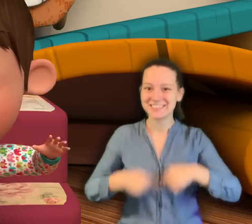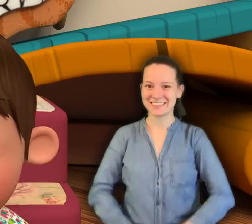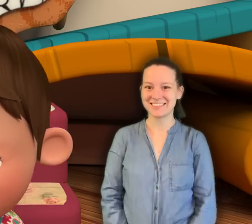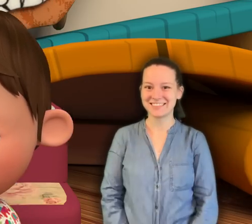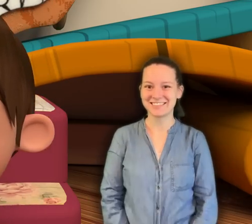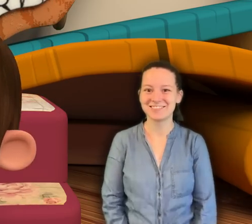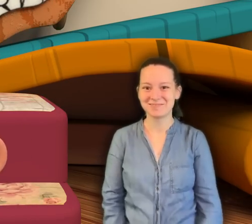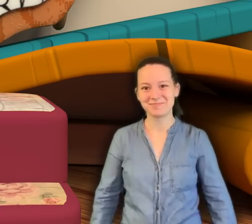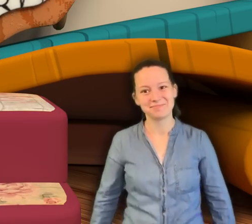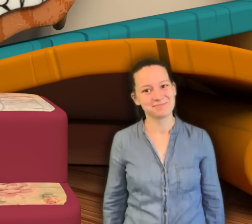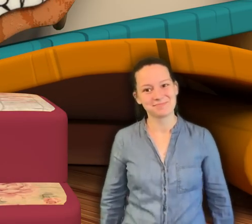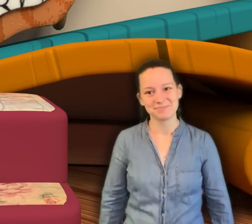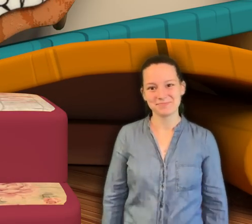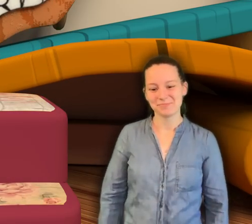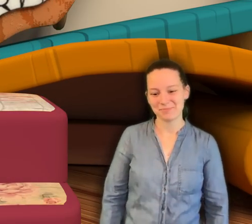chins